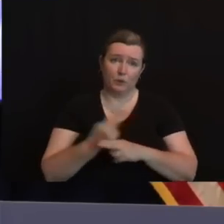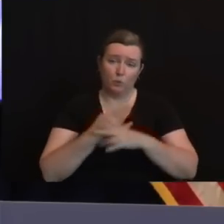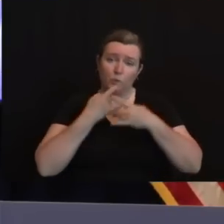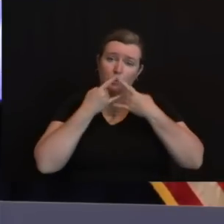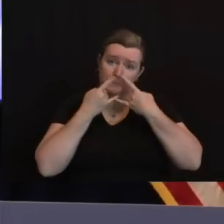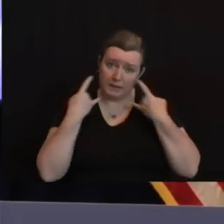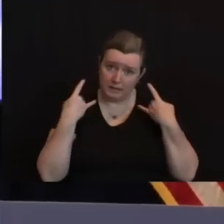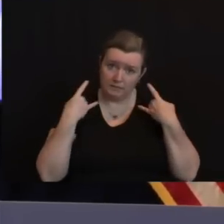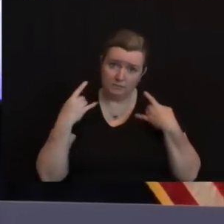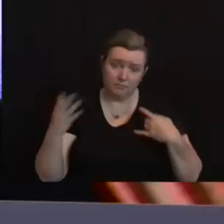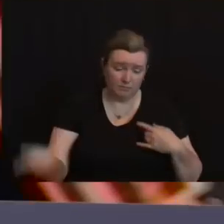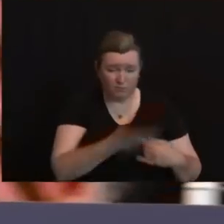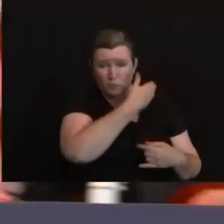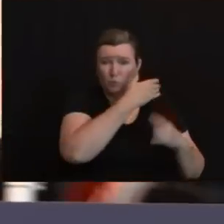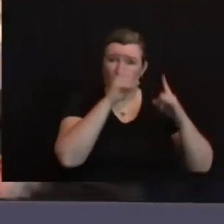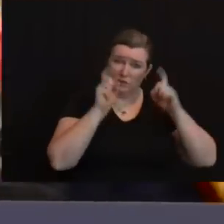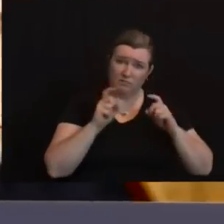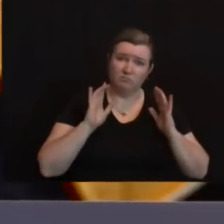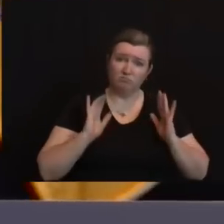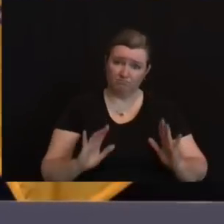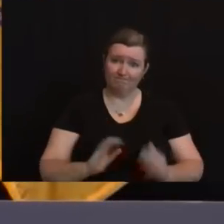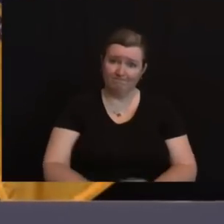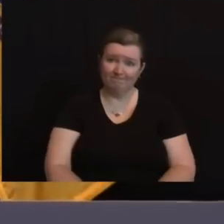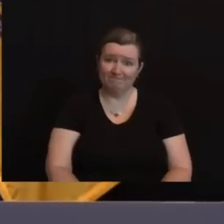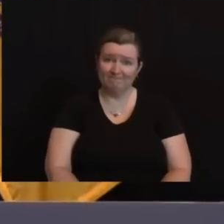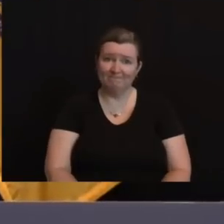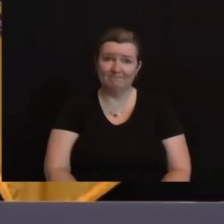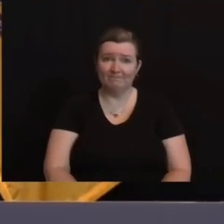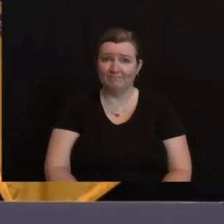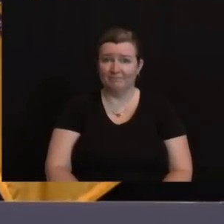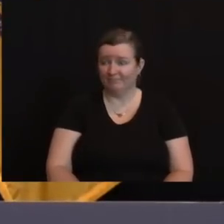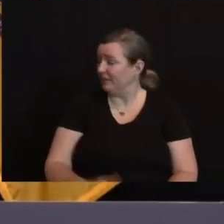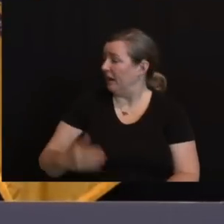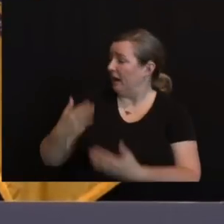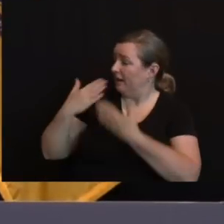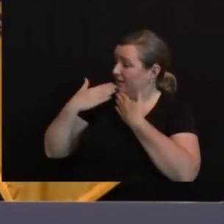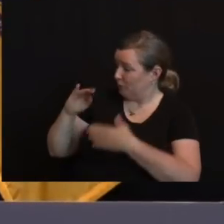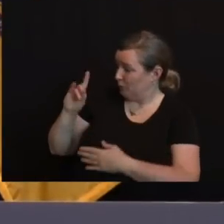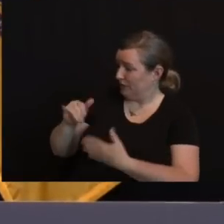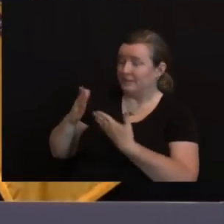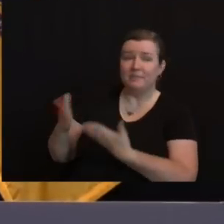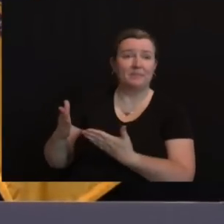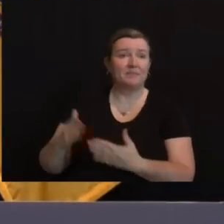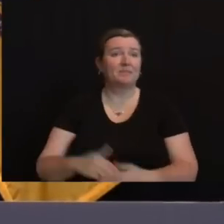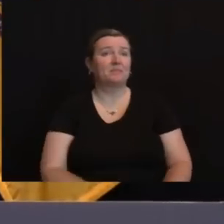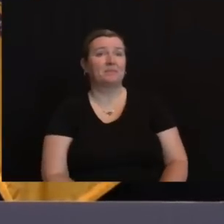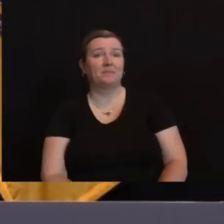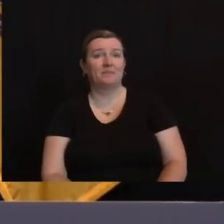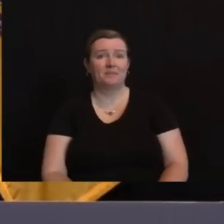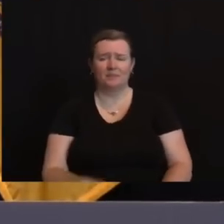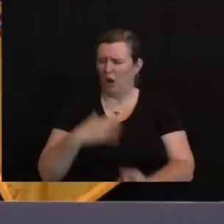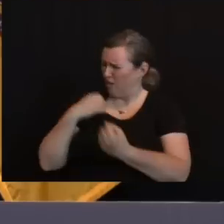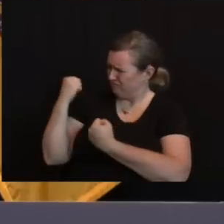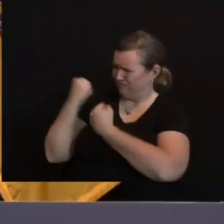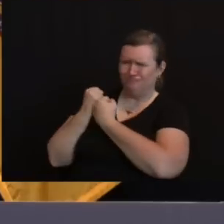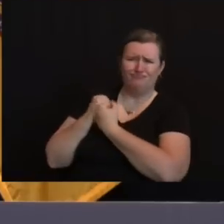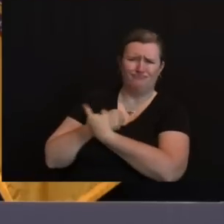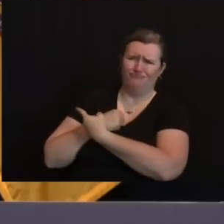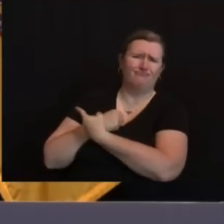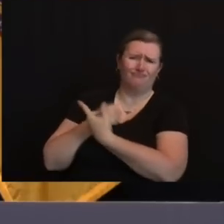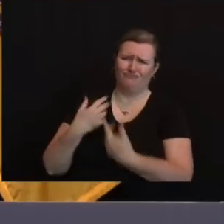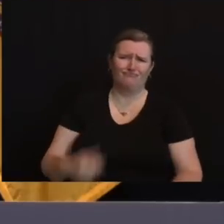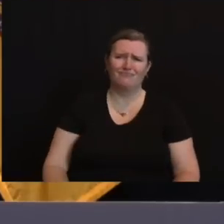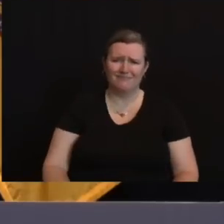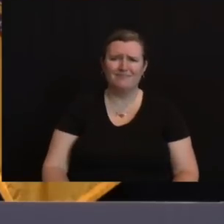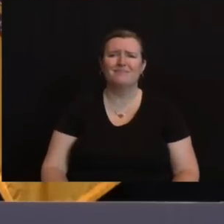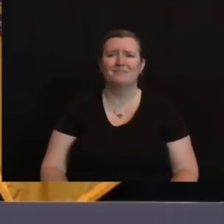get tested. Thank you. Well said and well done, Judy. I'm flying the colors here today. I want you to note that